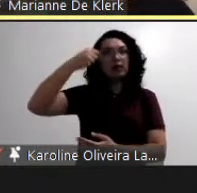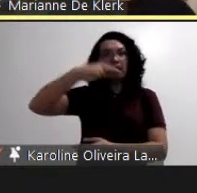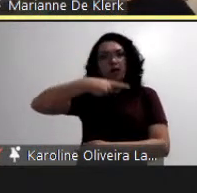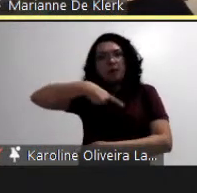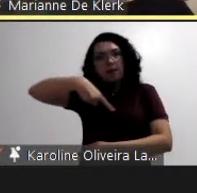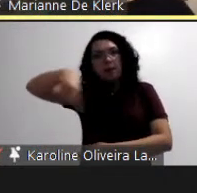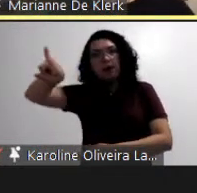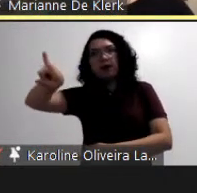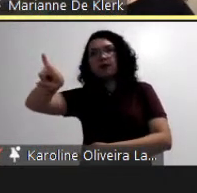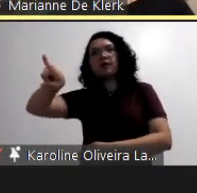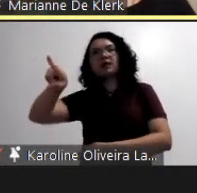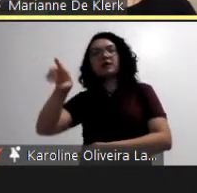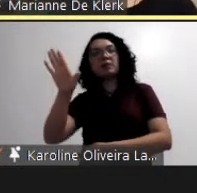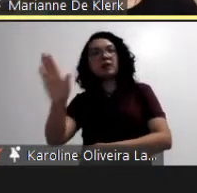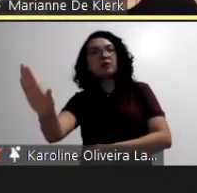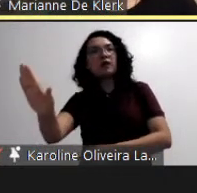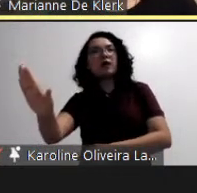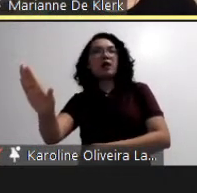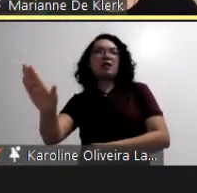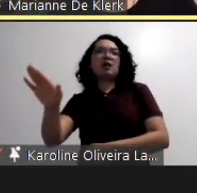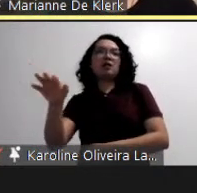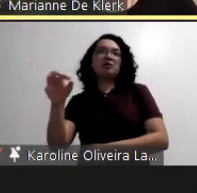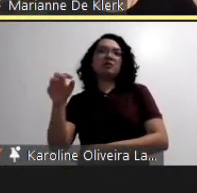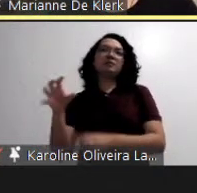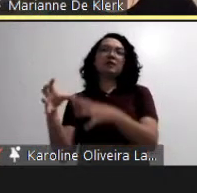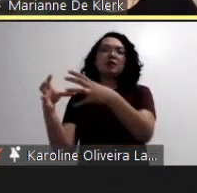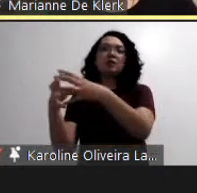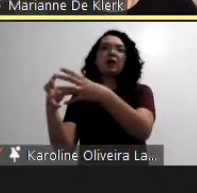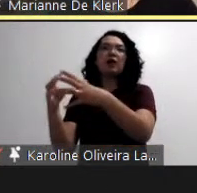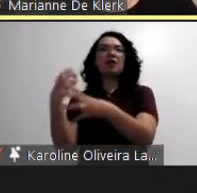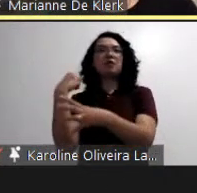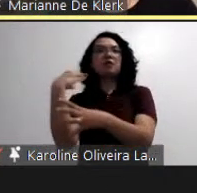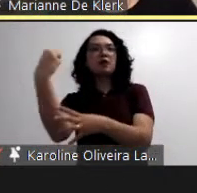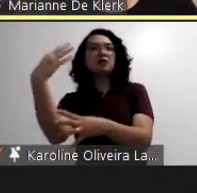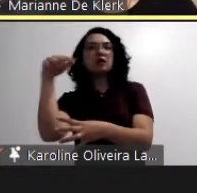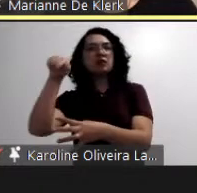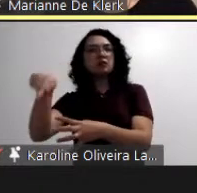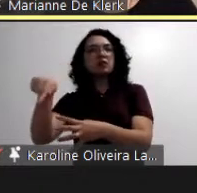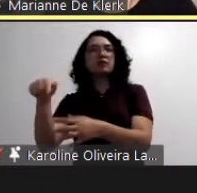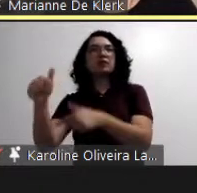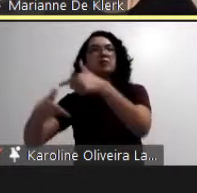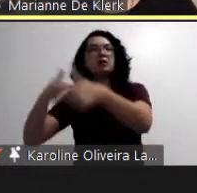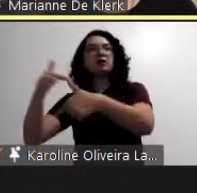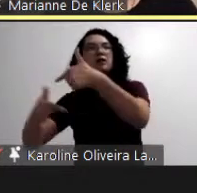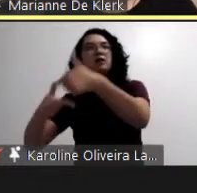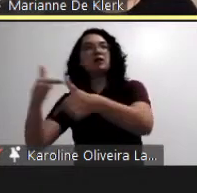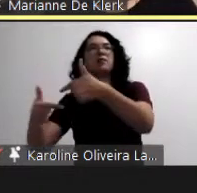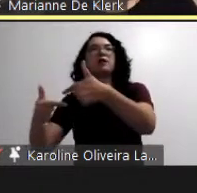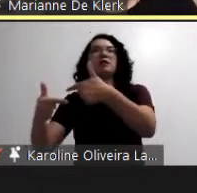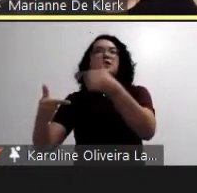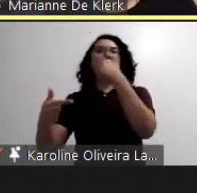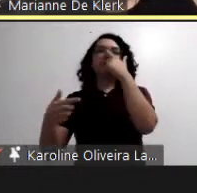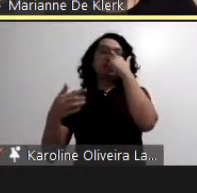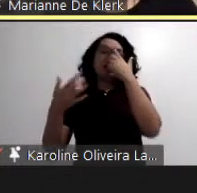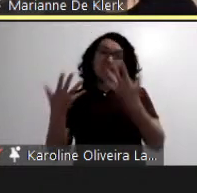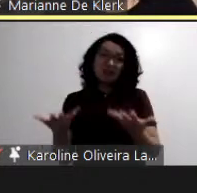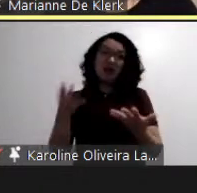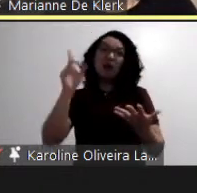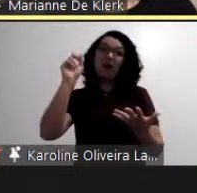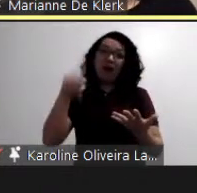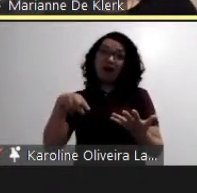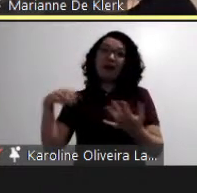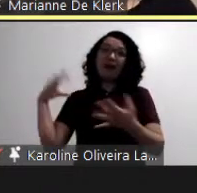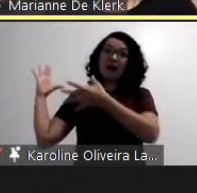is the spatial context. The architectural context we're going to look at: Pretoria, modernism, and Brazilian influences. Hugo just spoke about